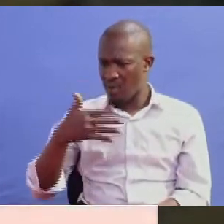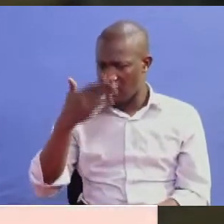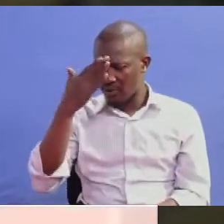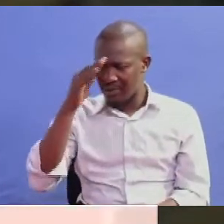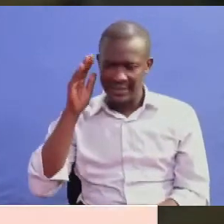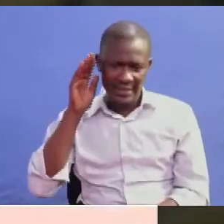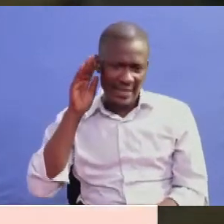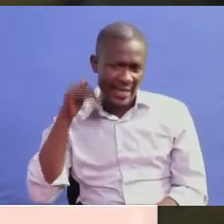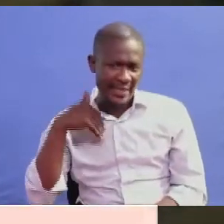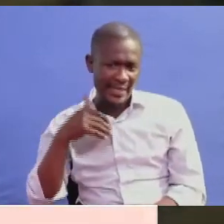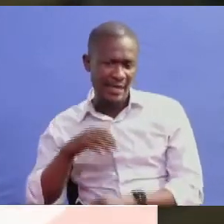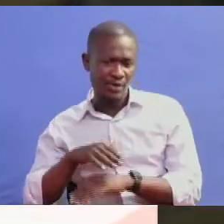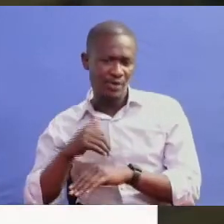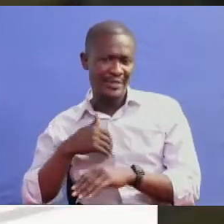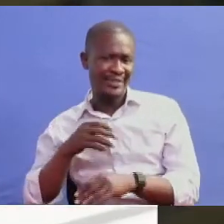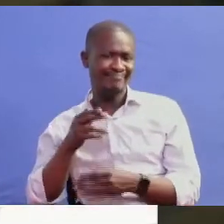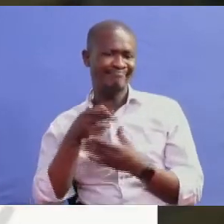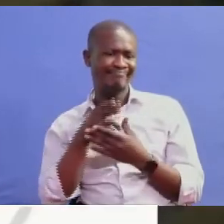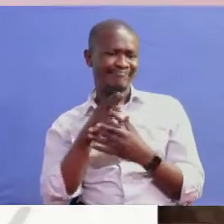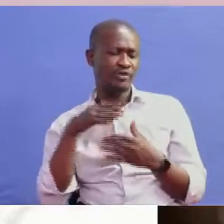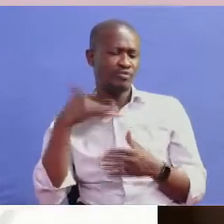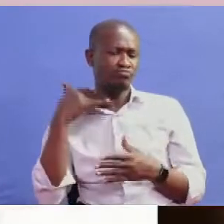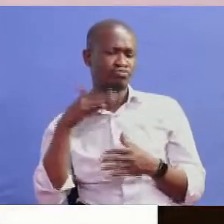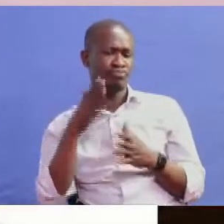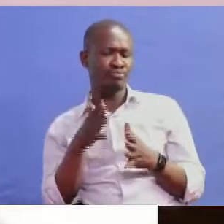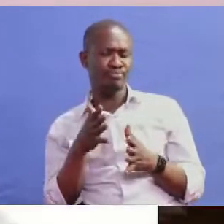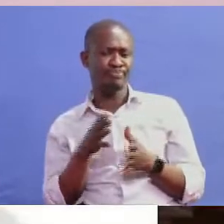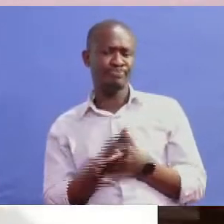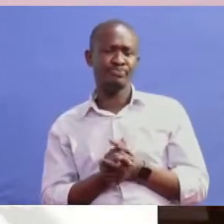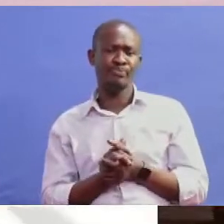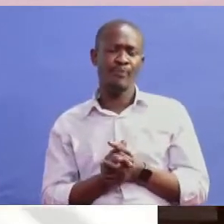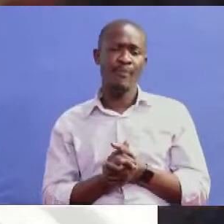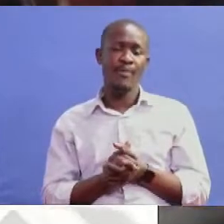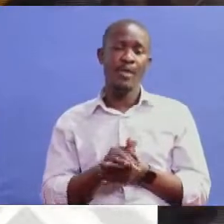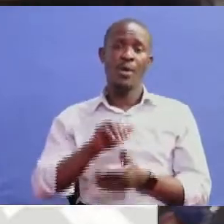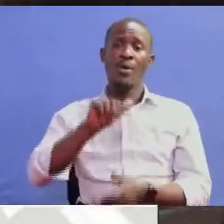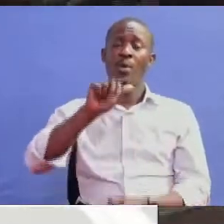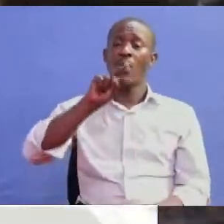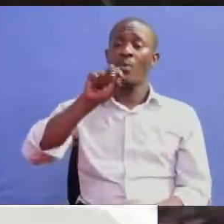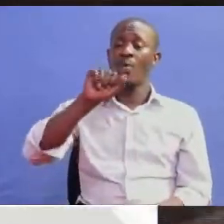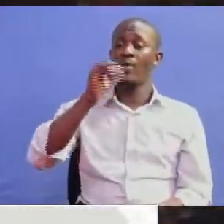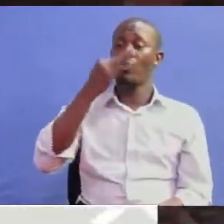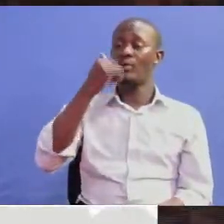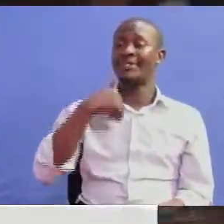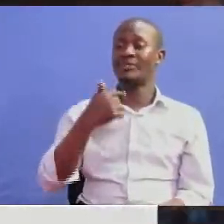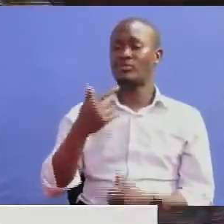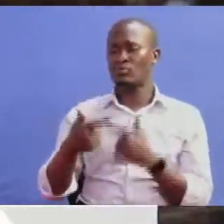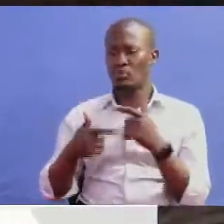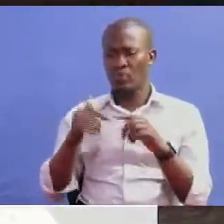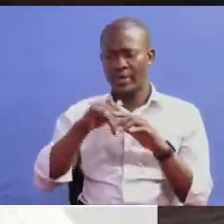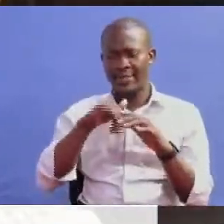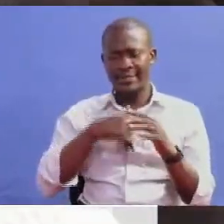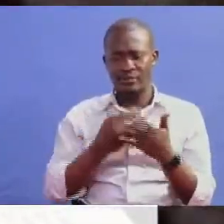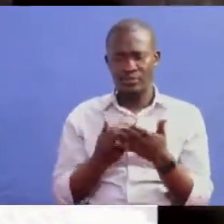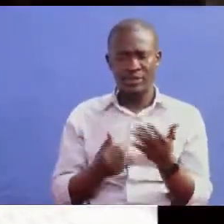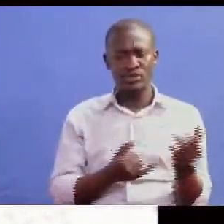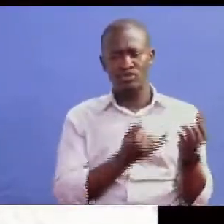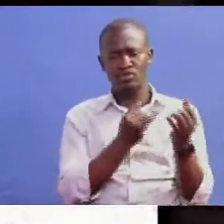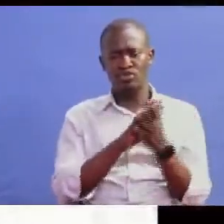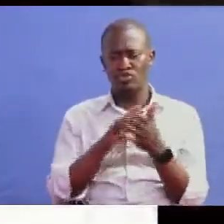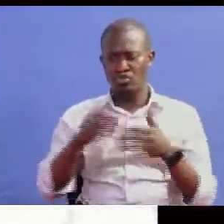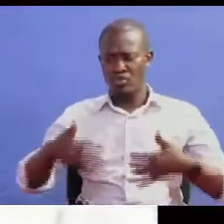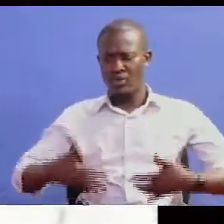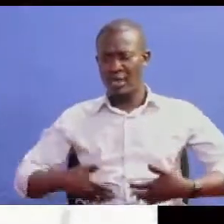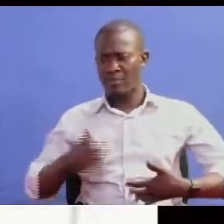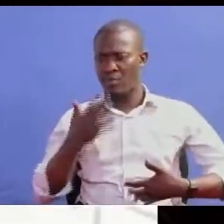they are called the thugs and the gangsters and so forth. Wanyoike wanted to fit in and was introduced to a group of young men who